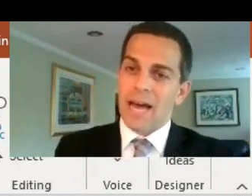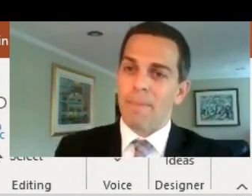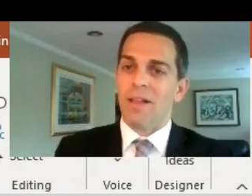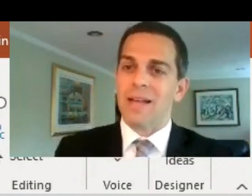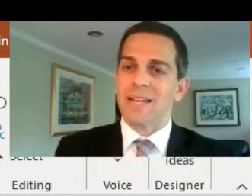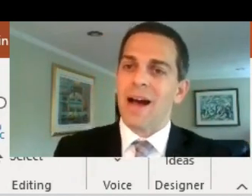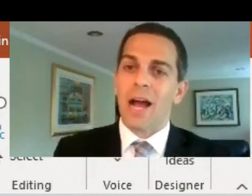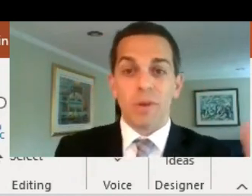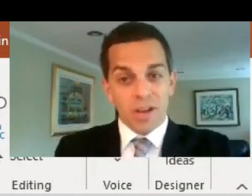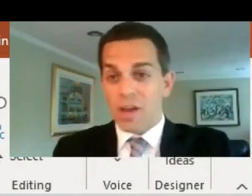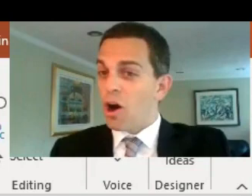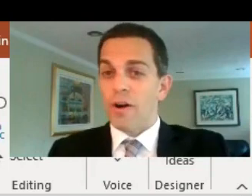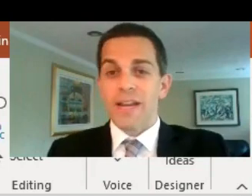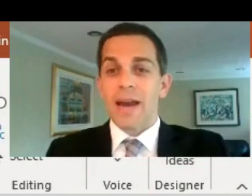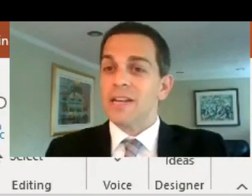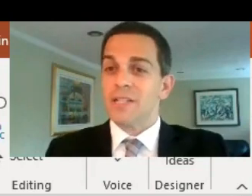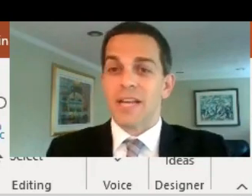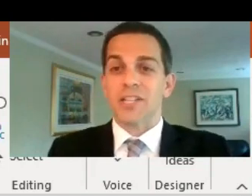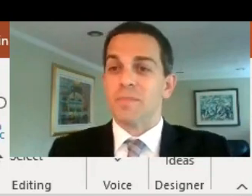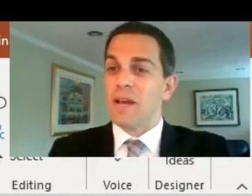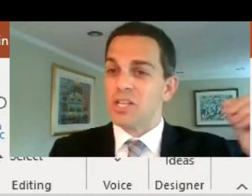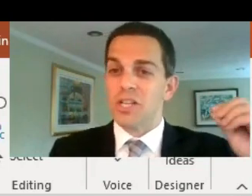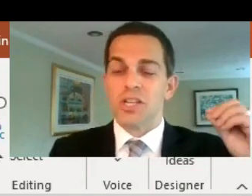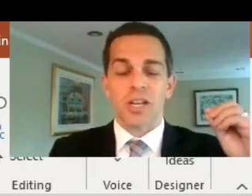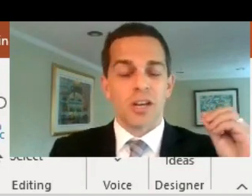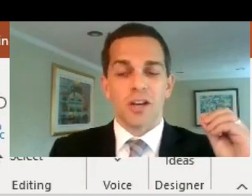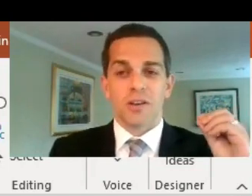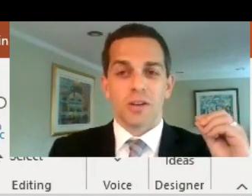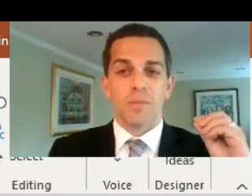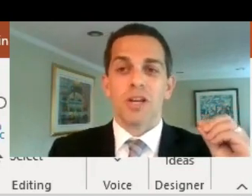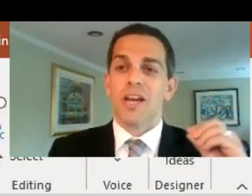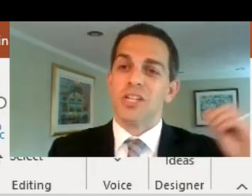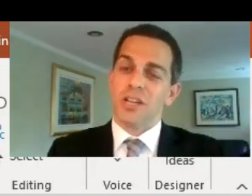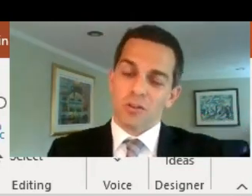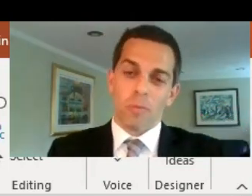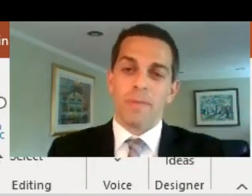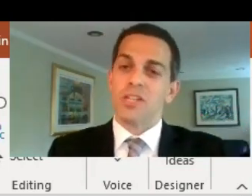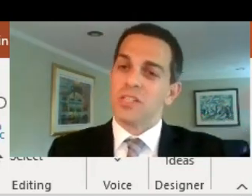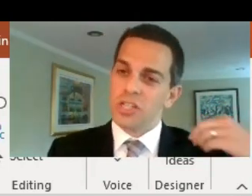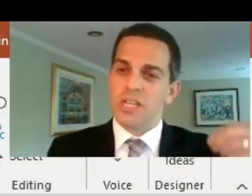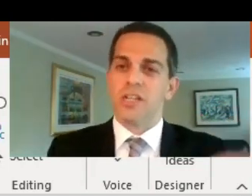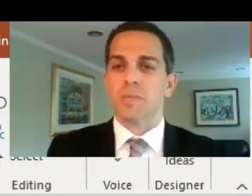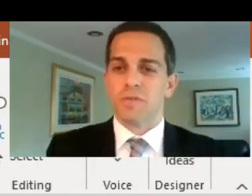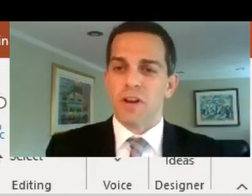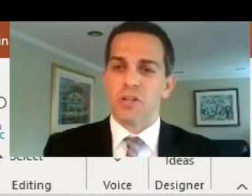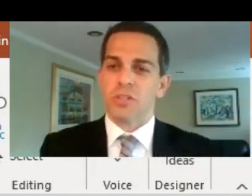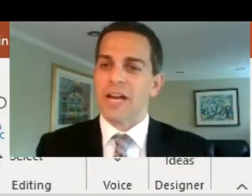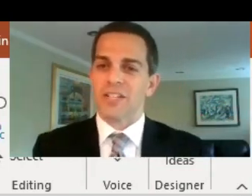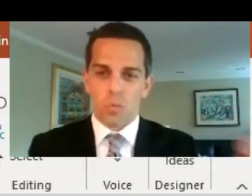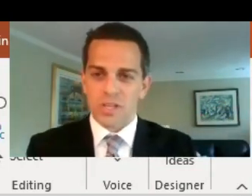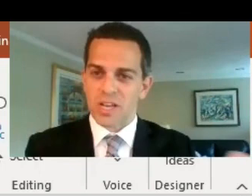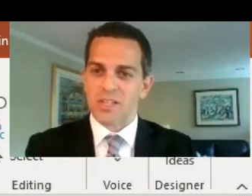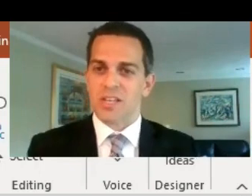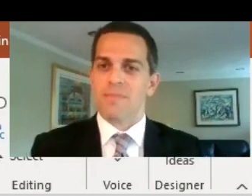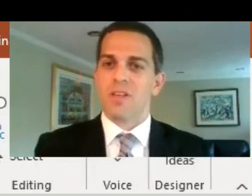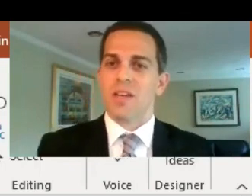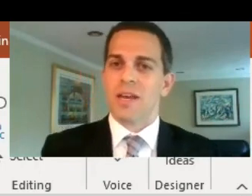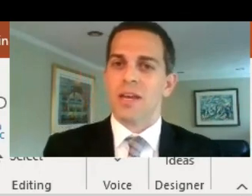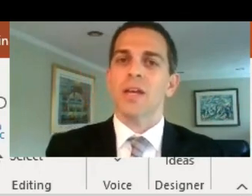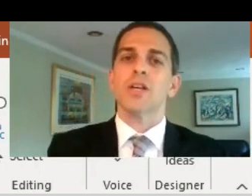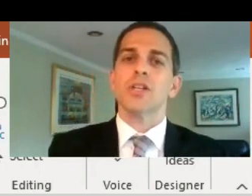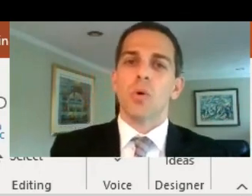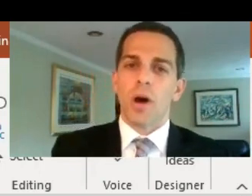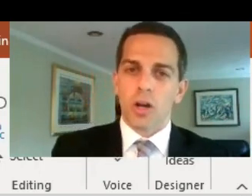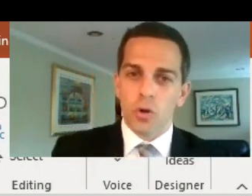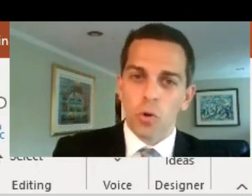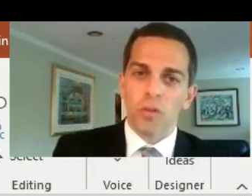together about capitalizing I. We already got into text message communication, and Colby mentioned that she does professional text, and we say the same